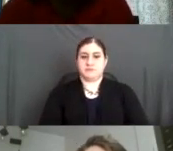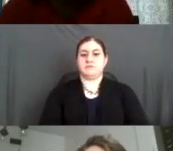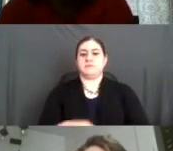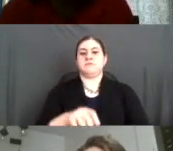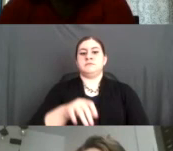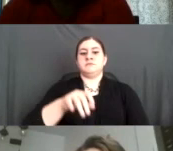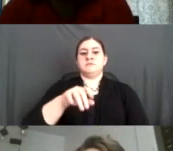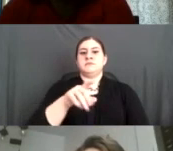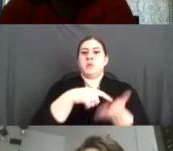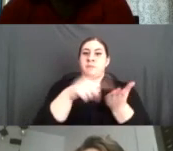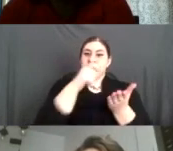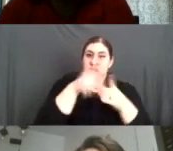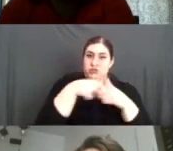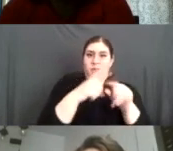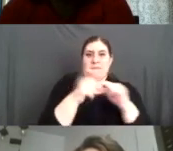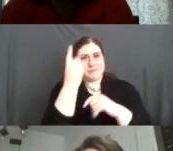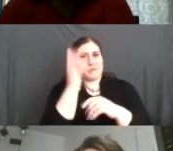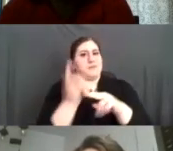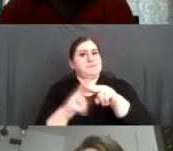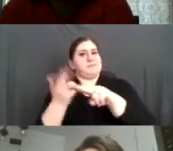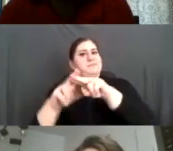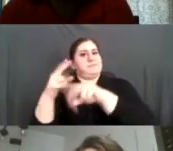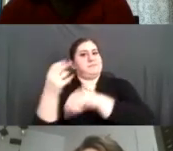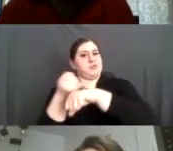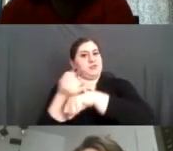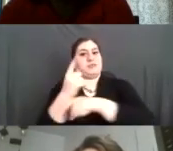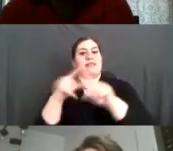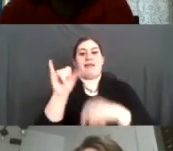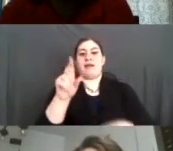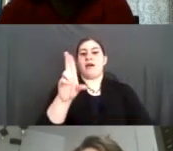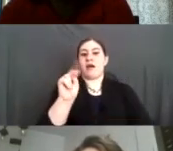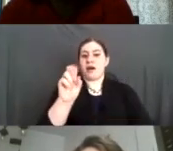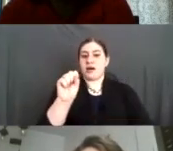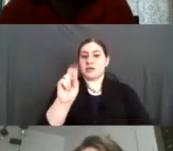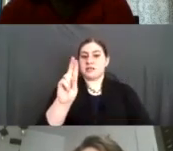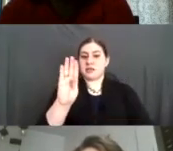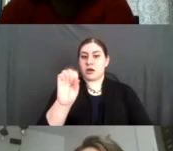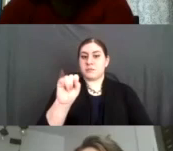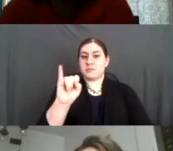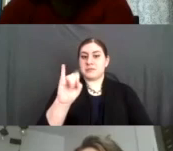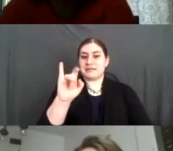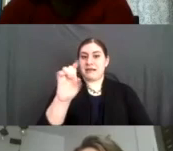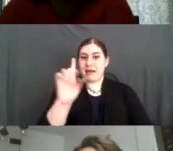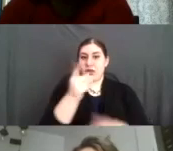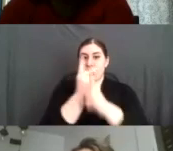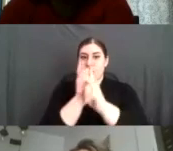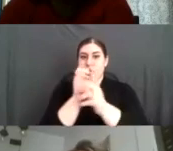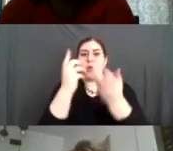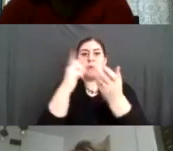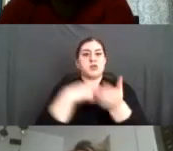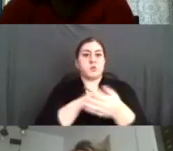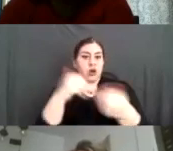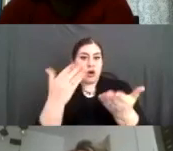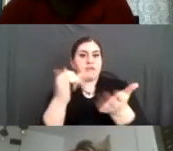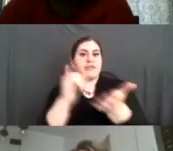If you need more than what we were able to offer you, because the unsubsidized loan, the amounts that you are offered are based on the number